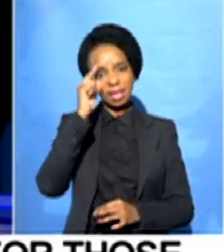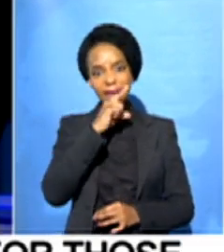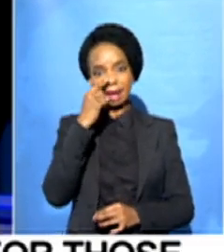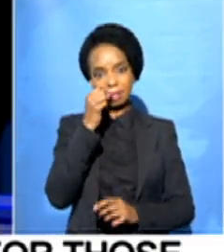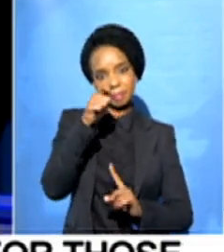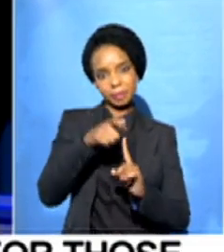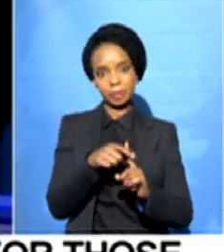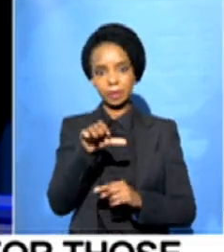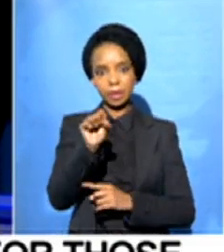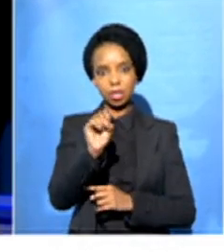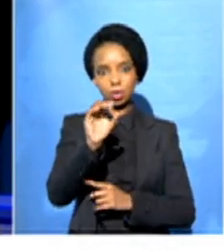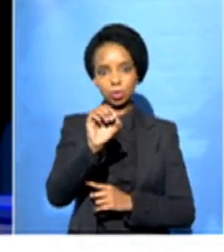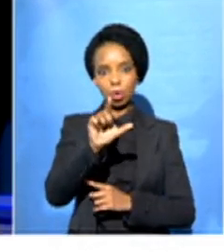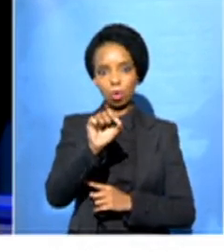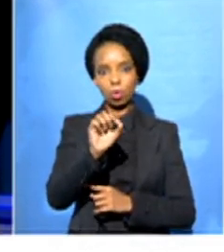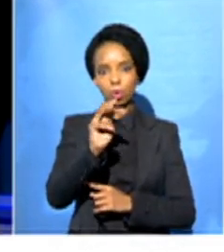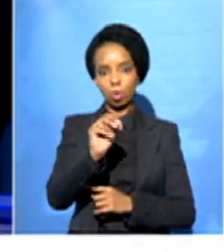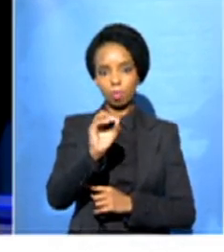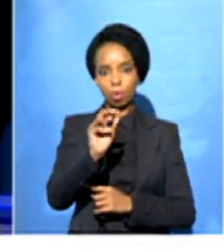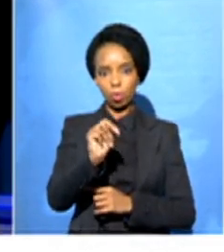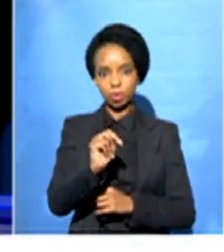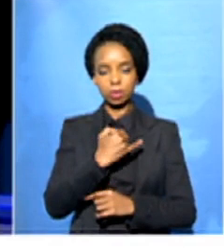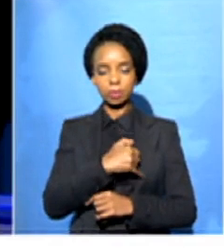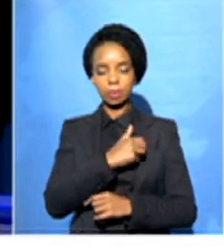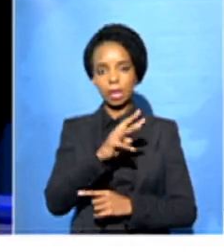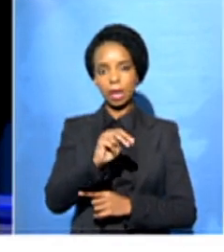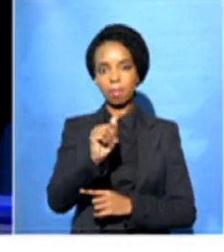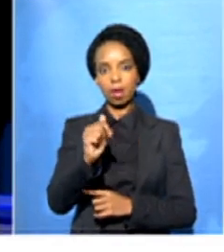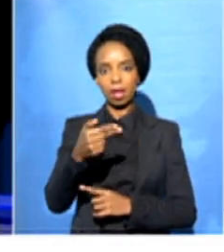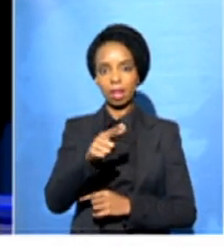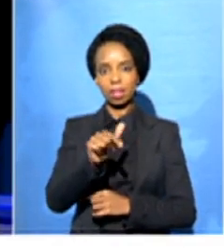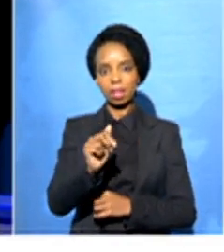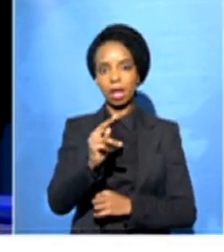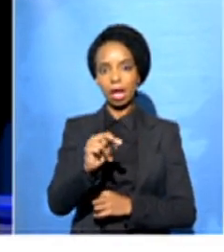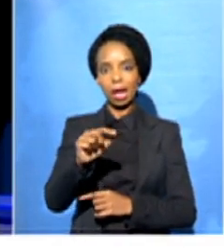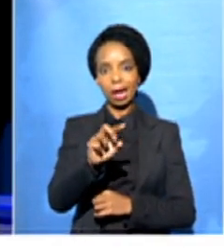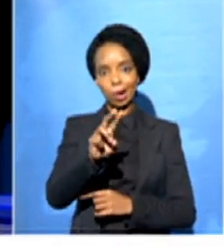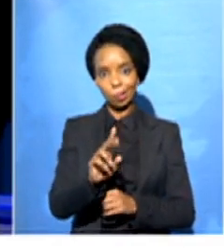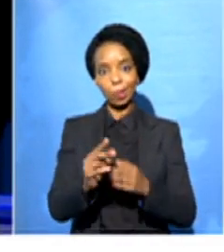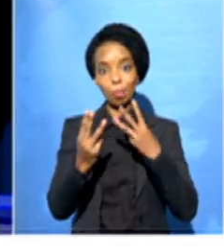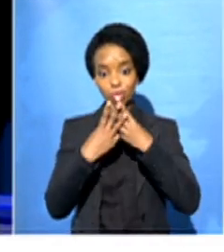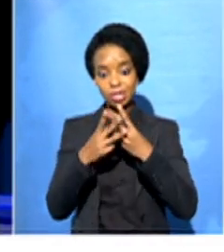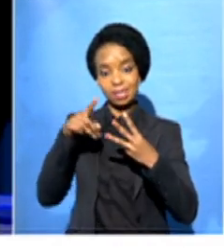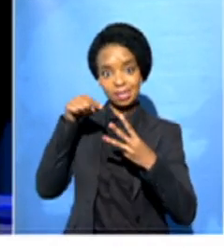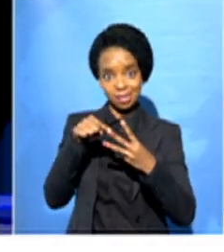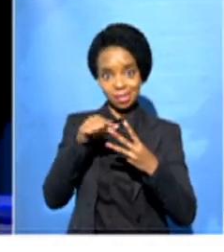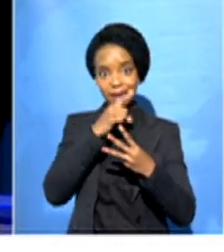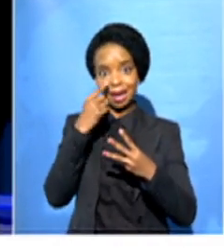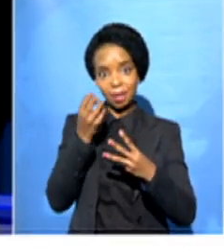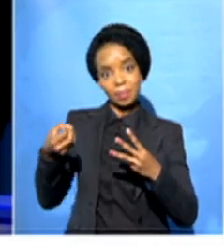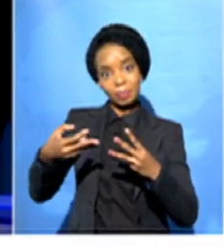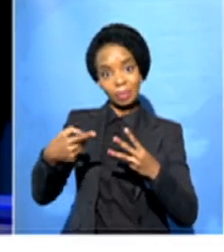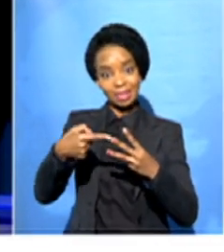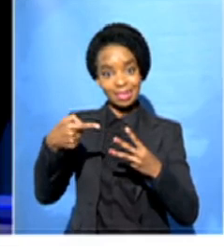Solomon Mahlangu, and you will see how significant that prison has been in a negative